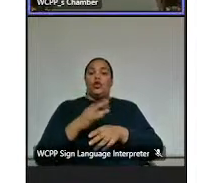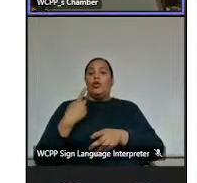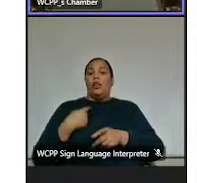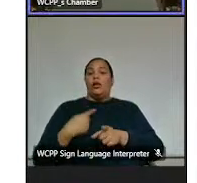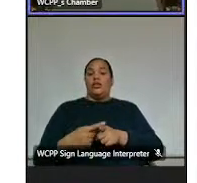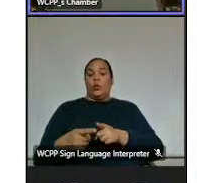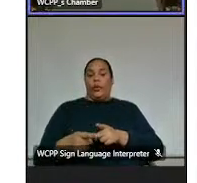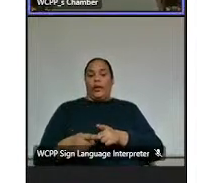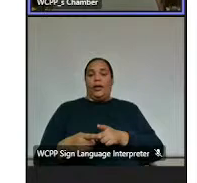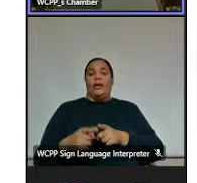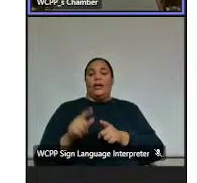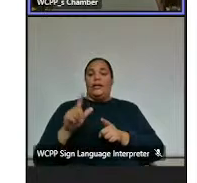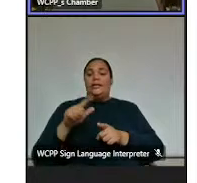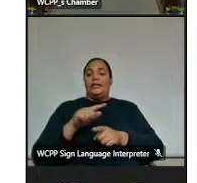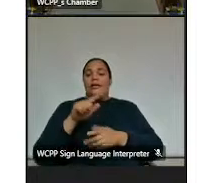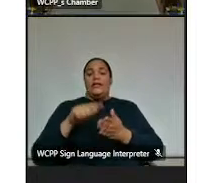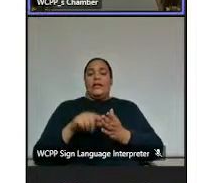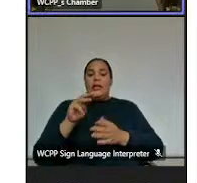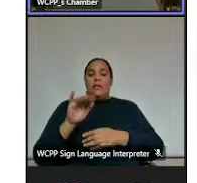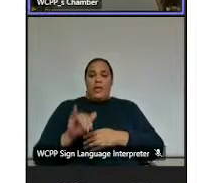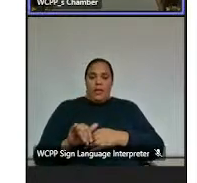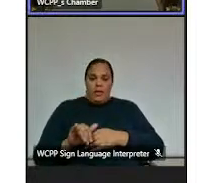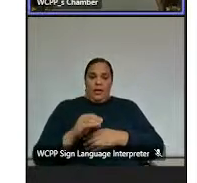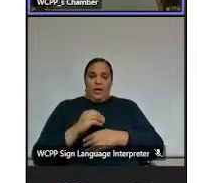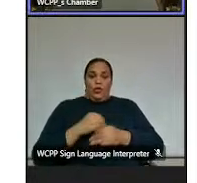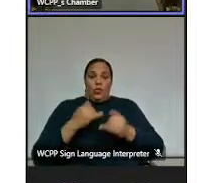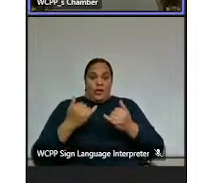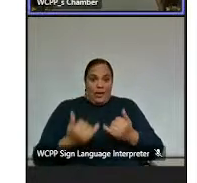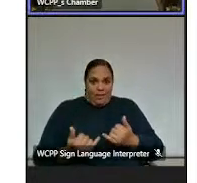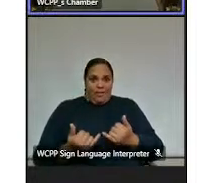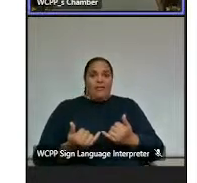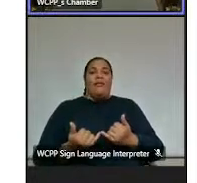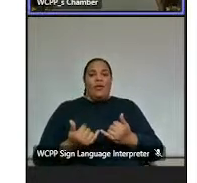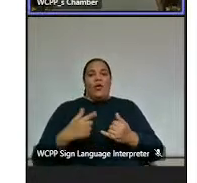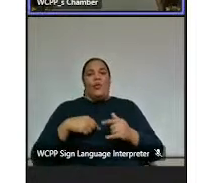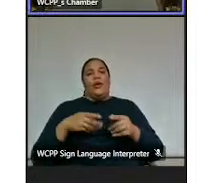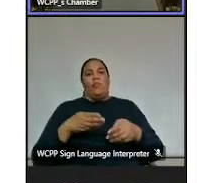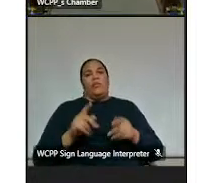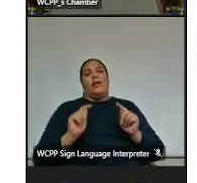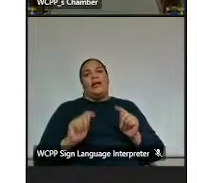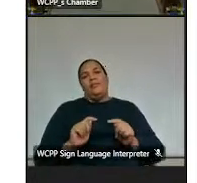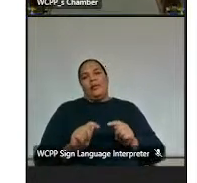the 17th of May, and today we in Cape Town.